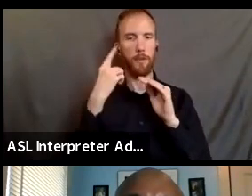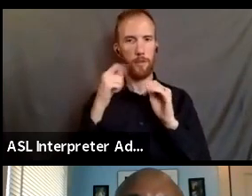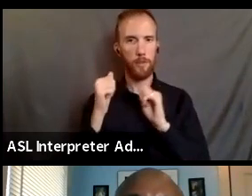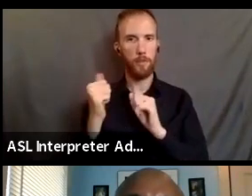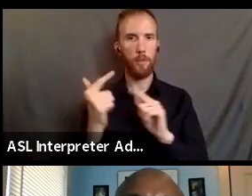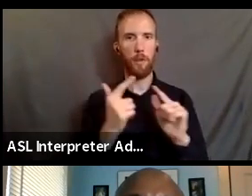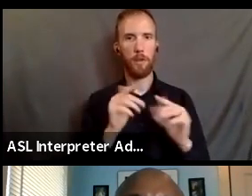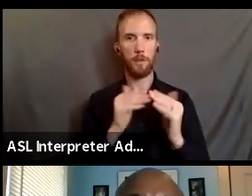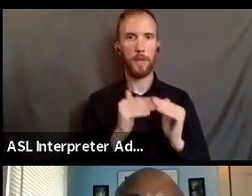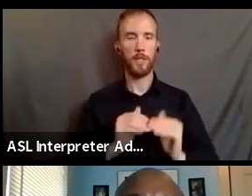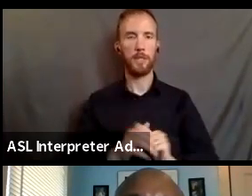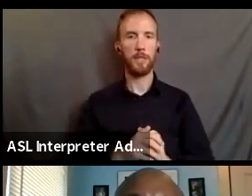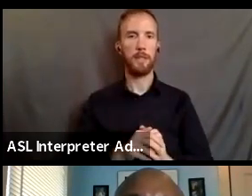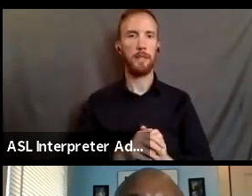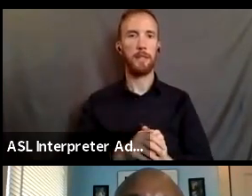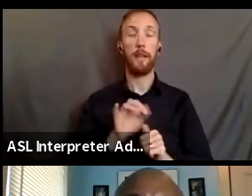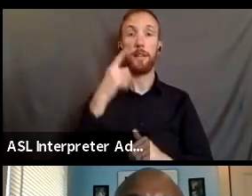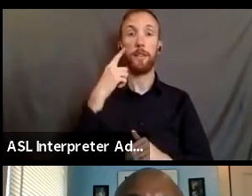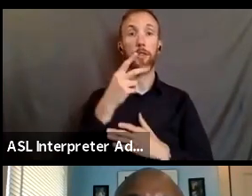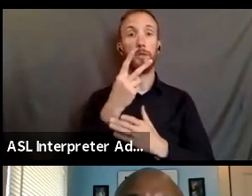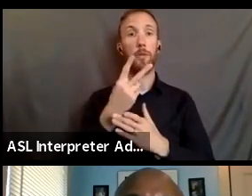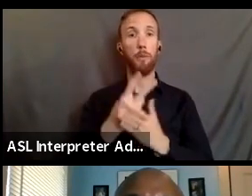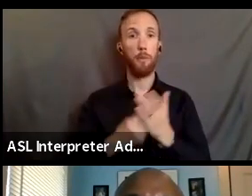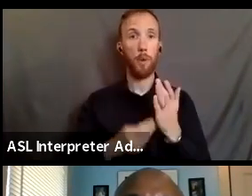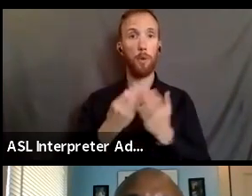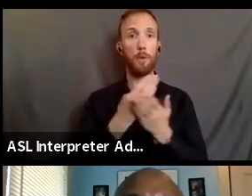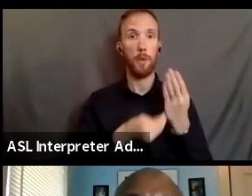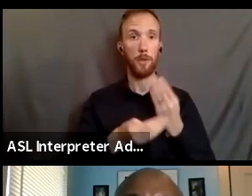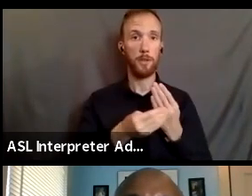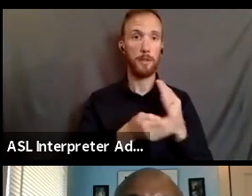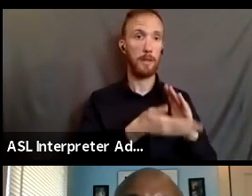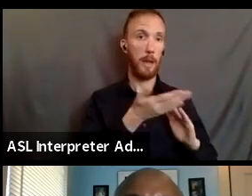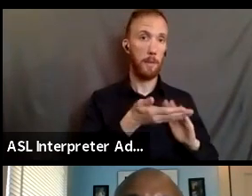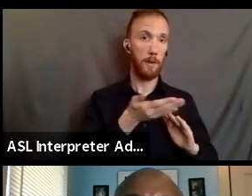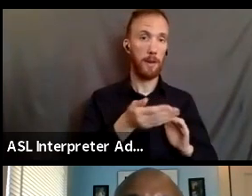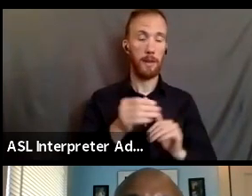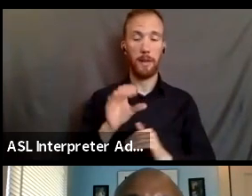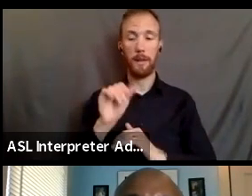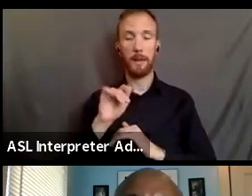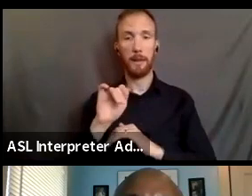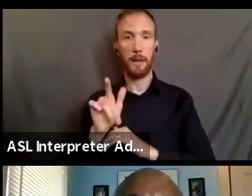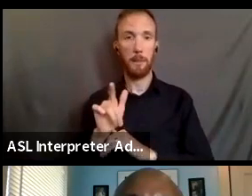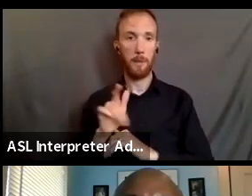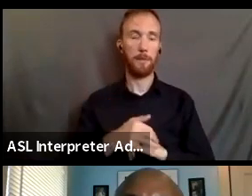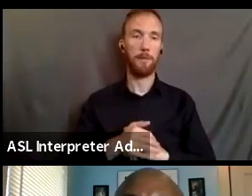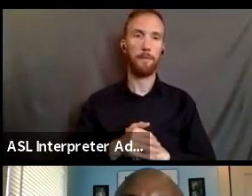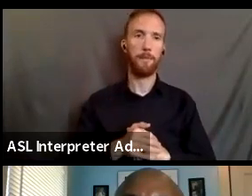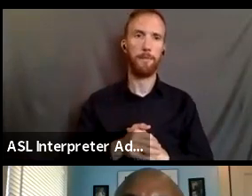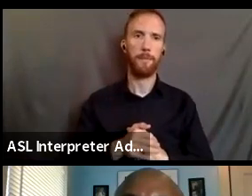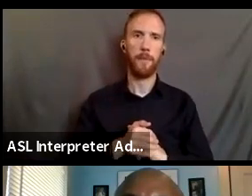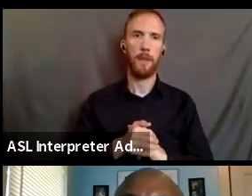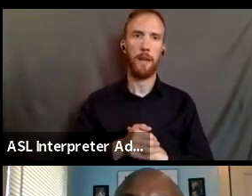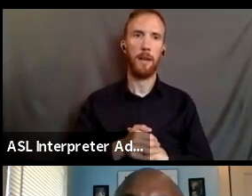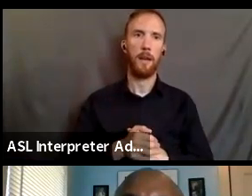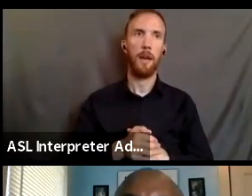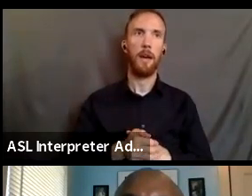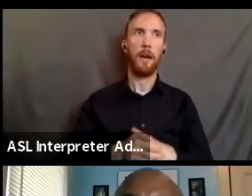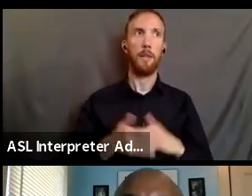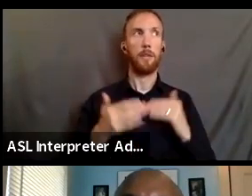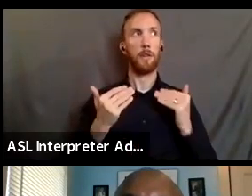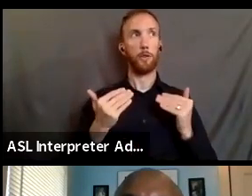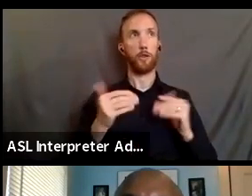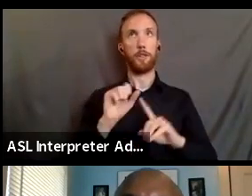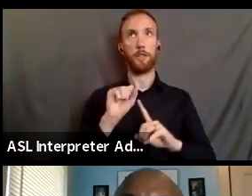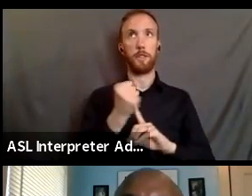applies to both operating and capital uh and and zeno brings up a good point that we we the current environment certainly is